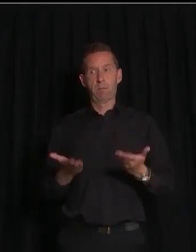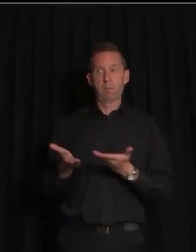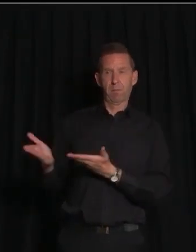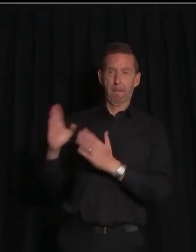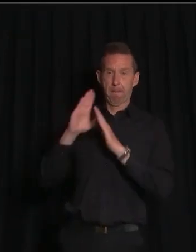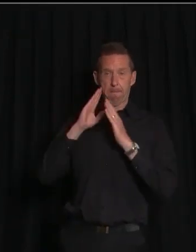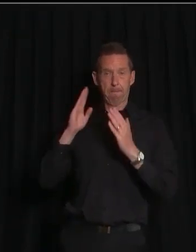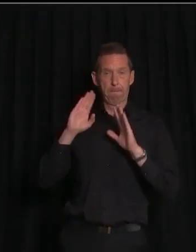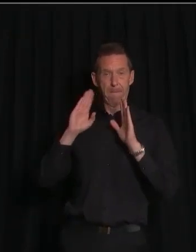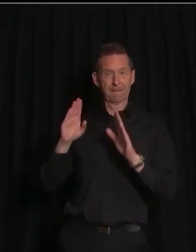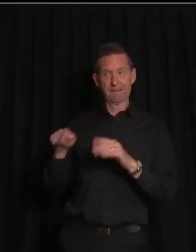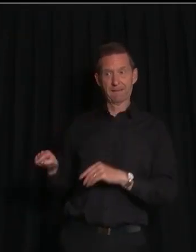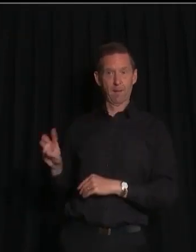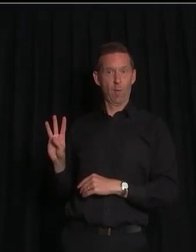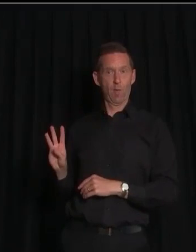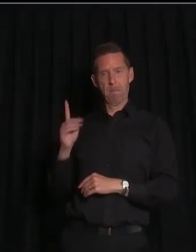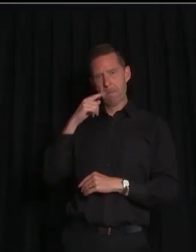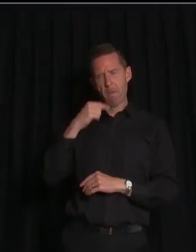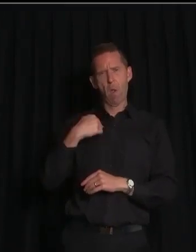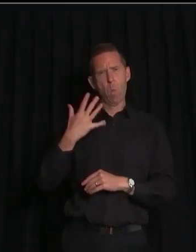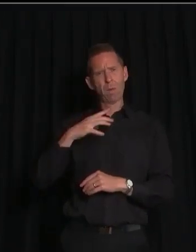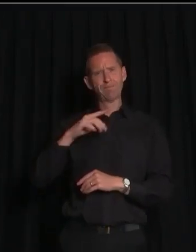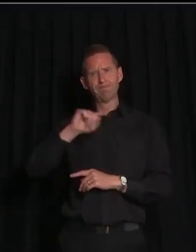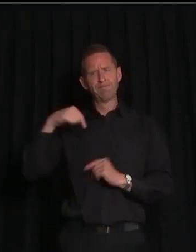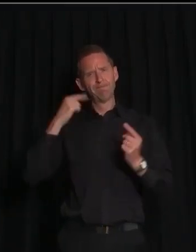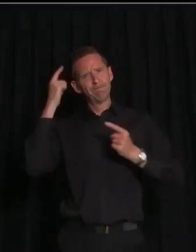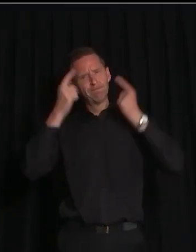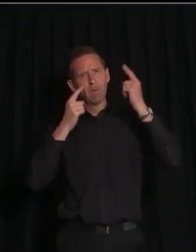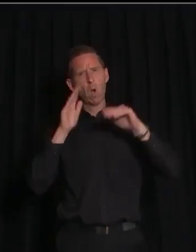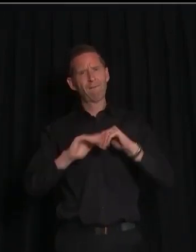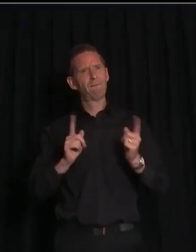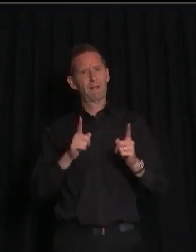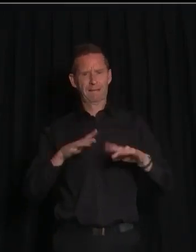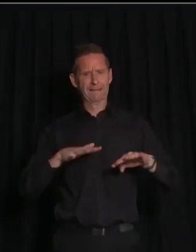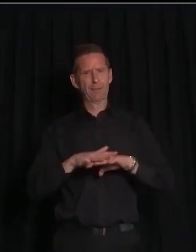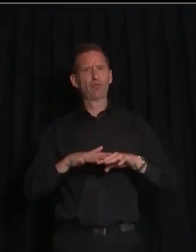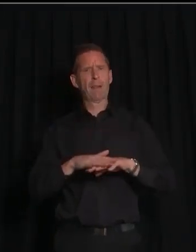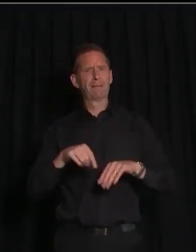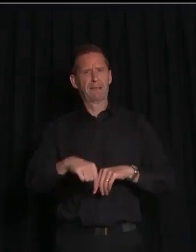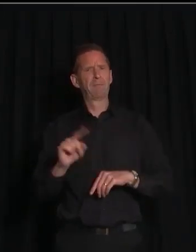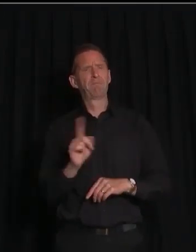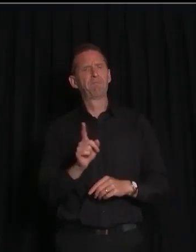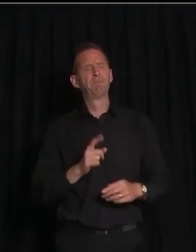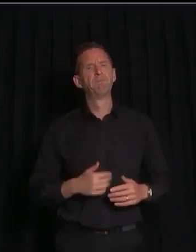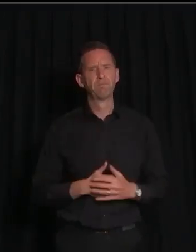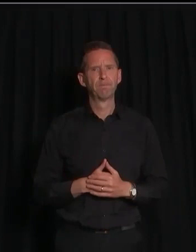persons, I want us to think about intersectionality.